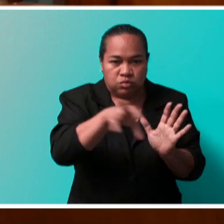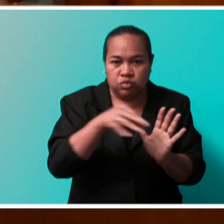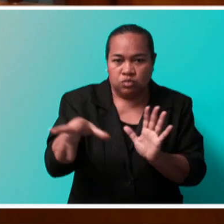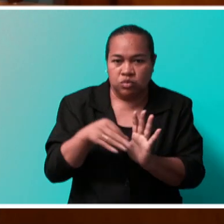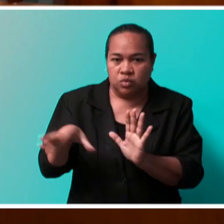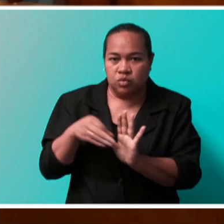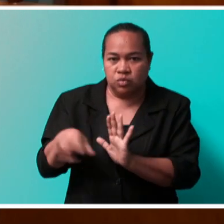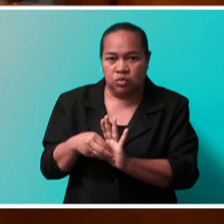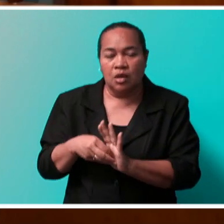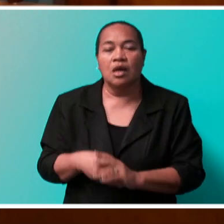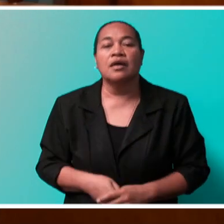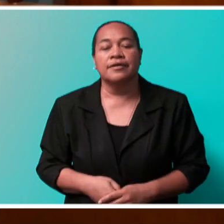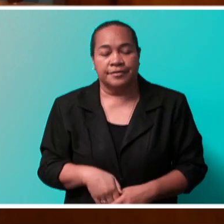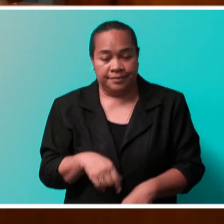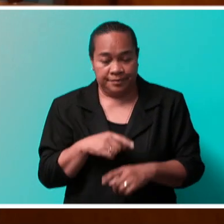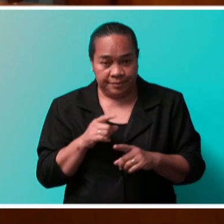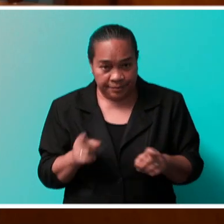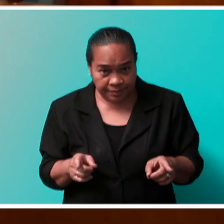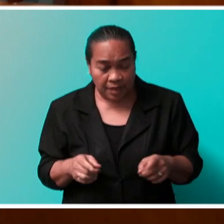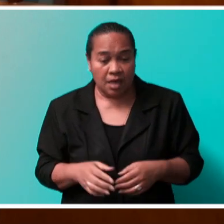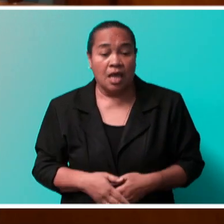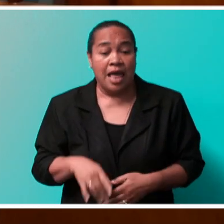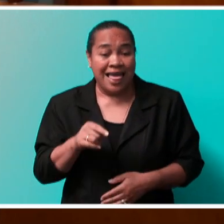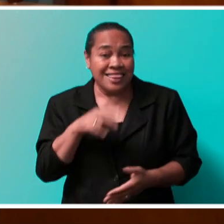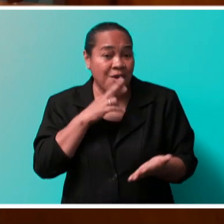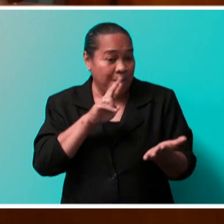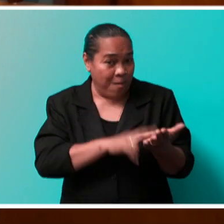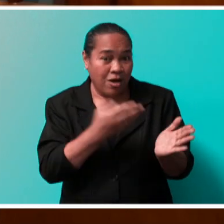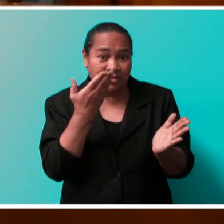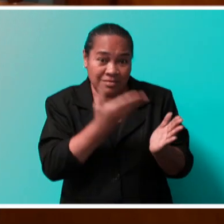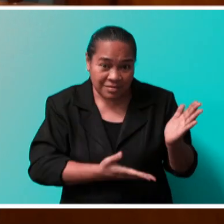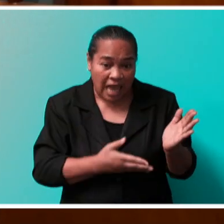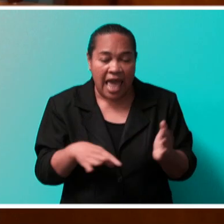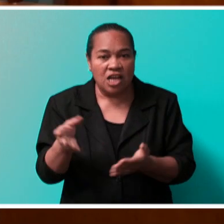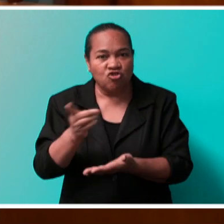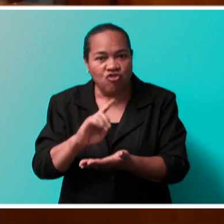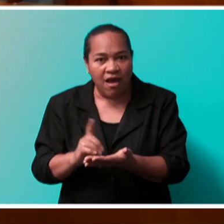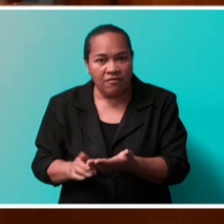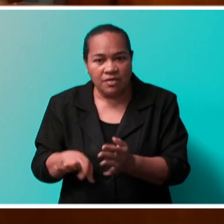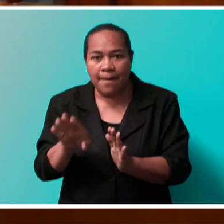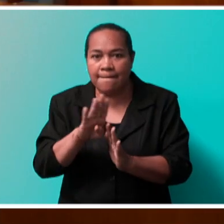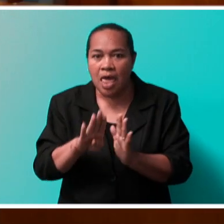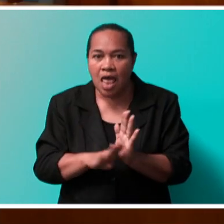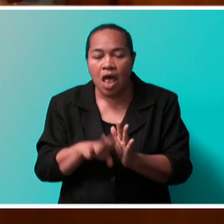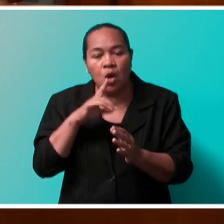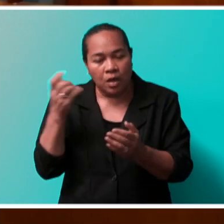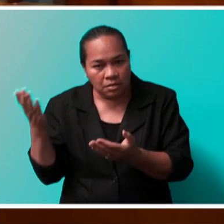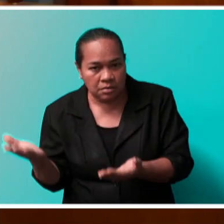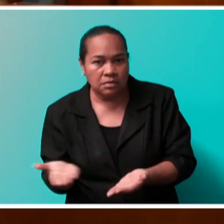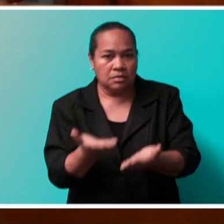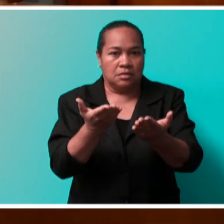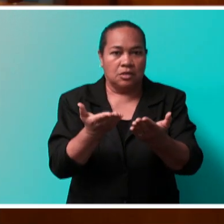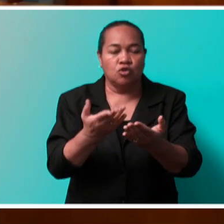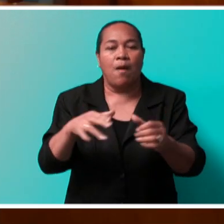Honorable Madam Deputy Speaker, this report and the draft bill will be submitted to His Excellency